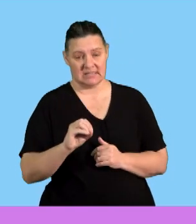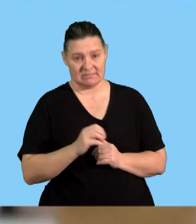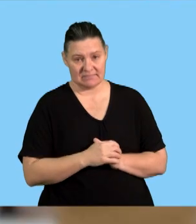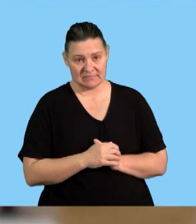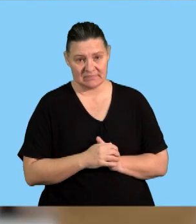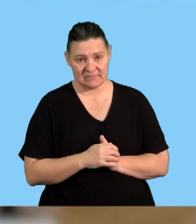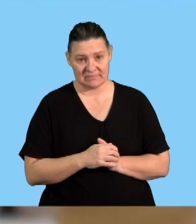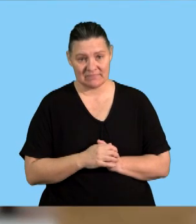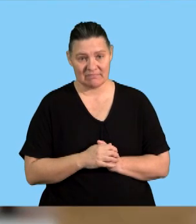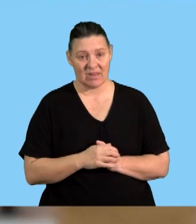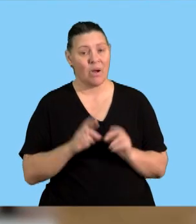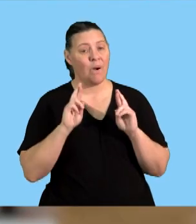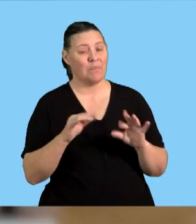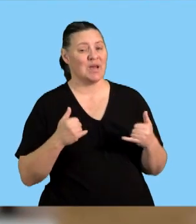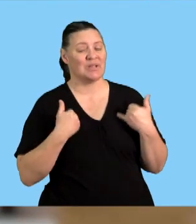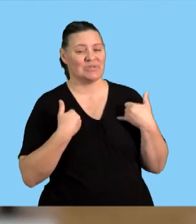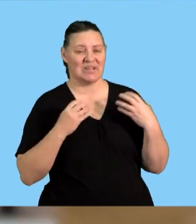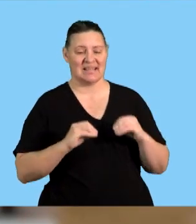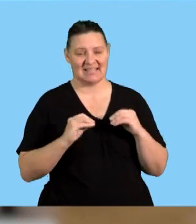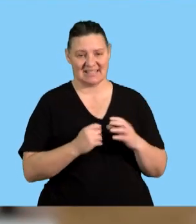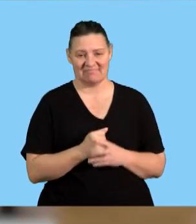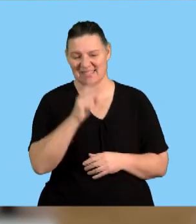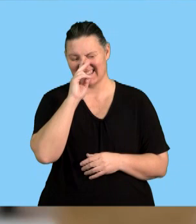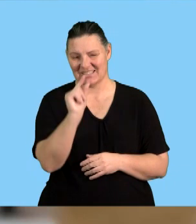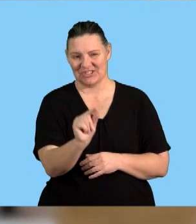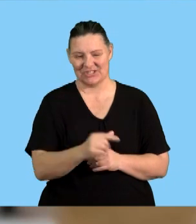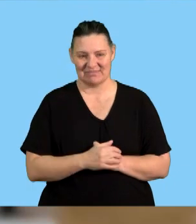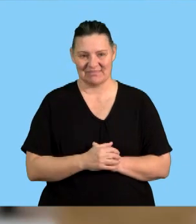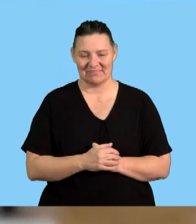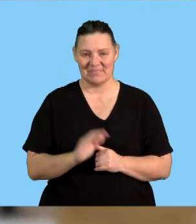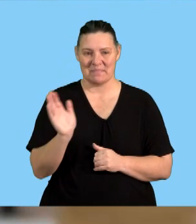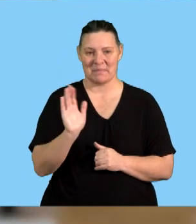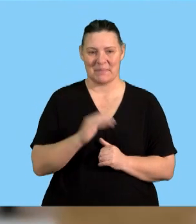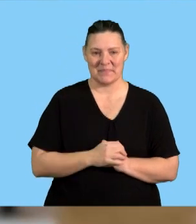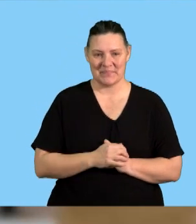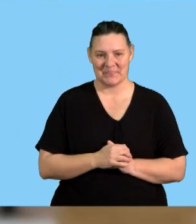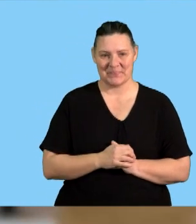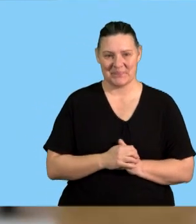chows. I hope you enjoyed this lesson. See you soon. Goodbye.